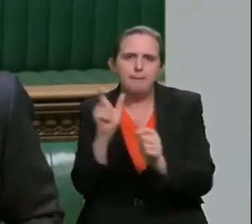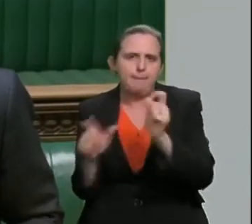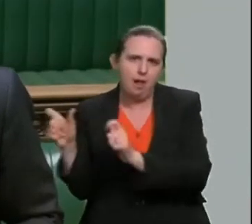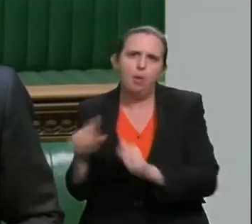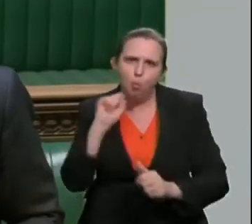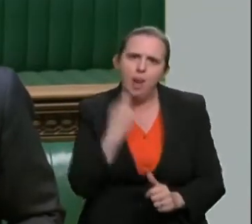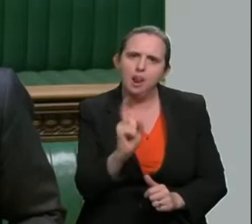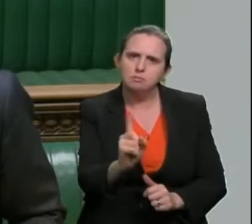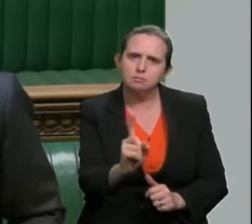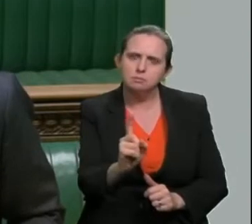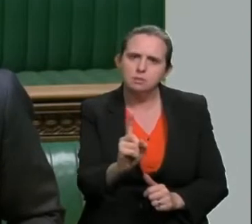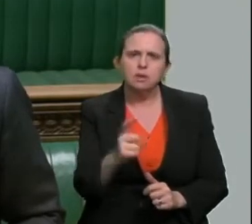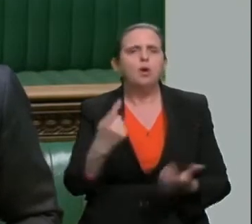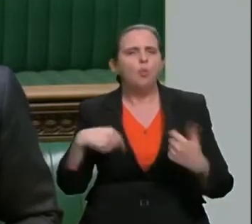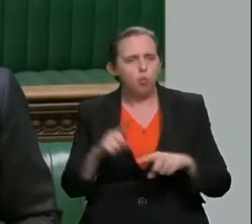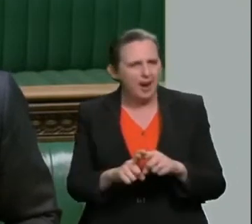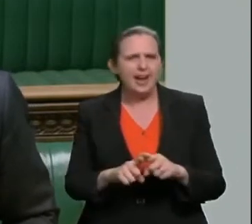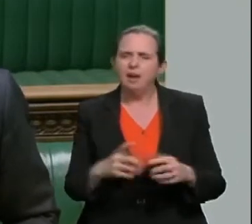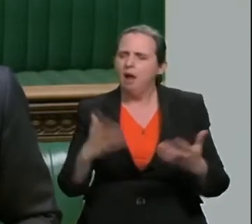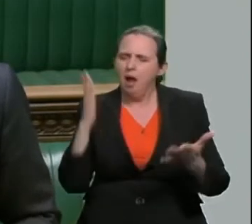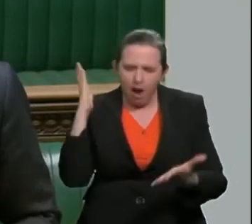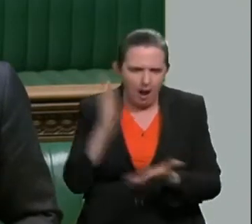course, we bitterly